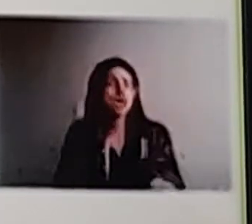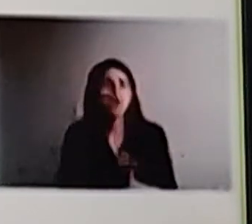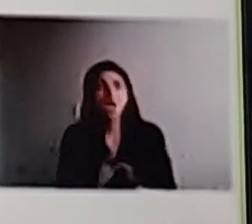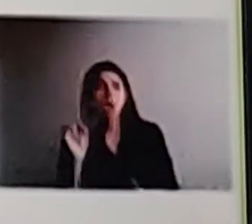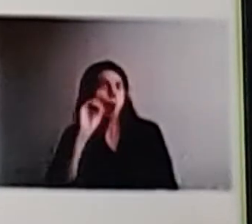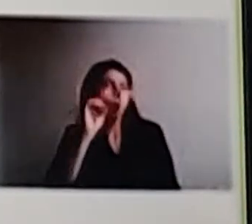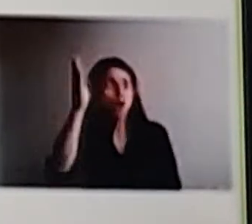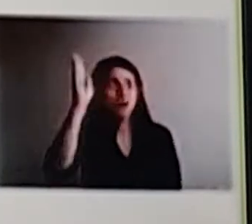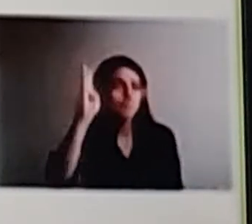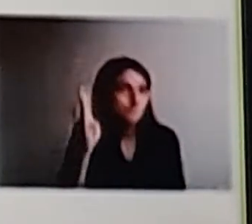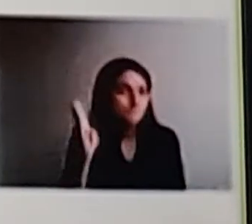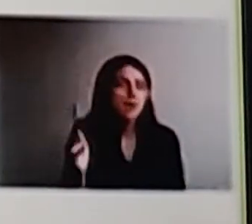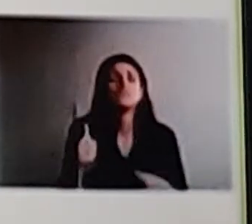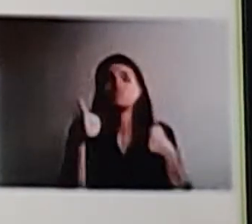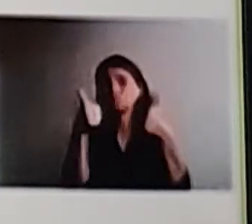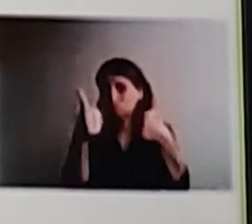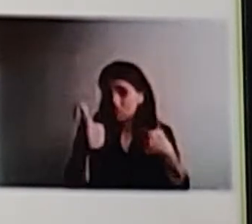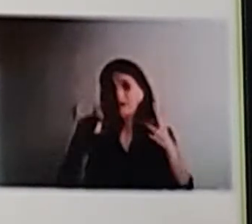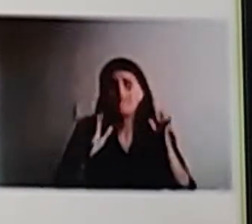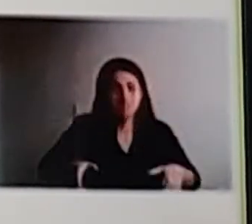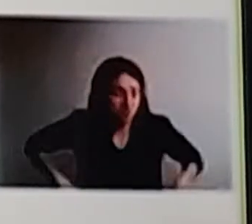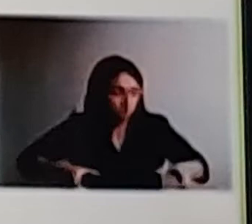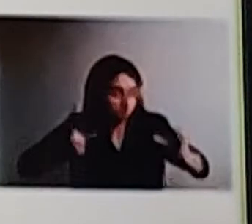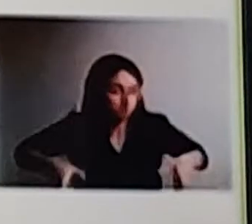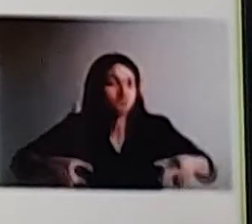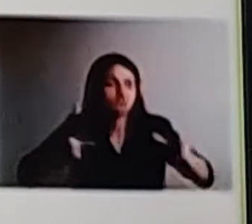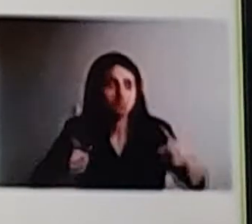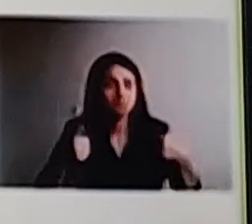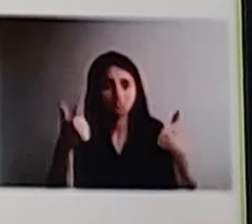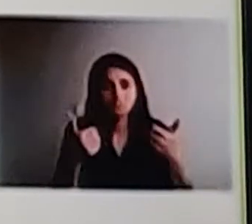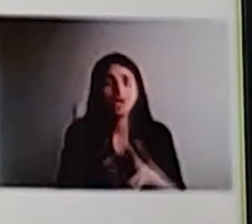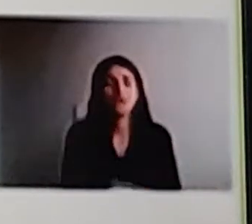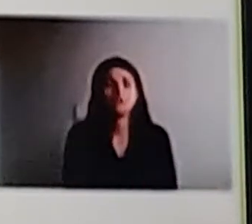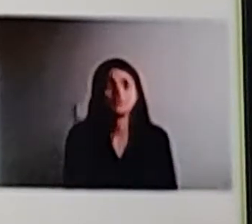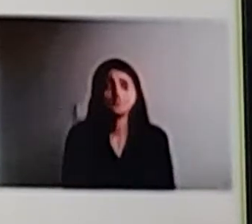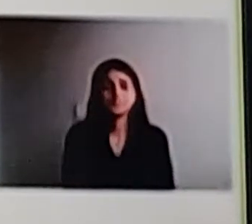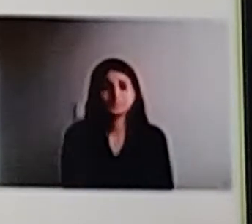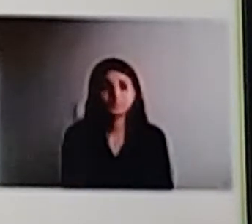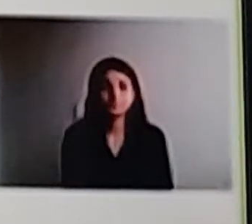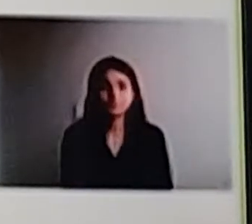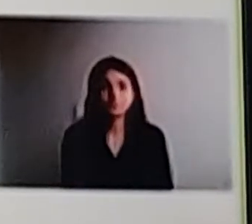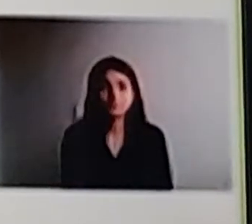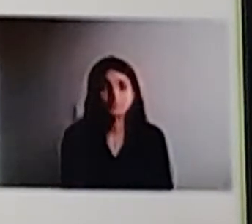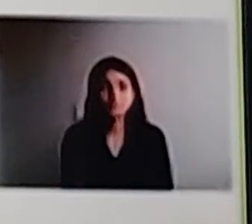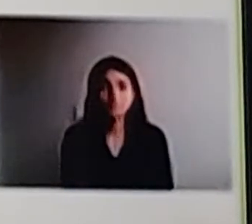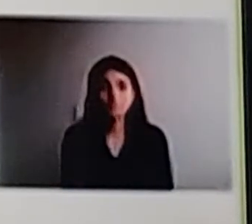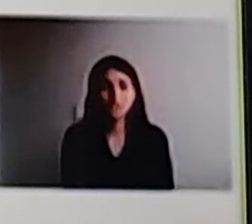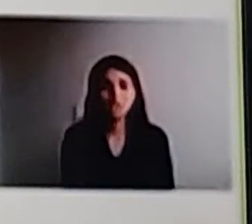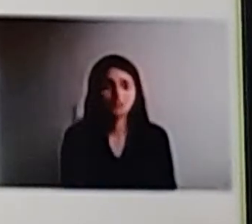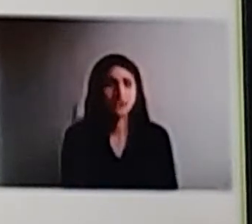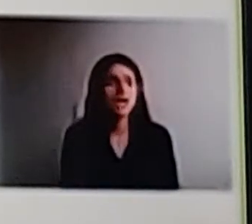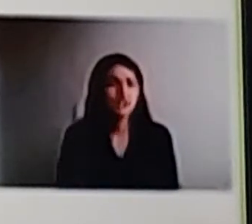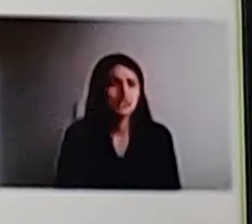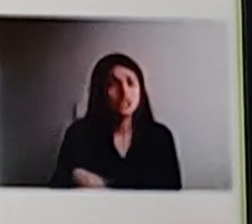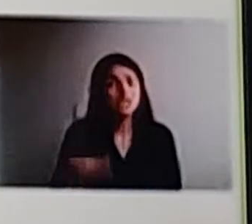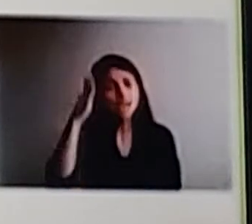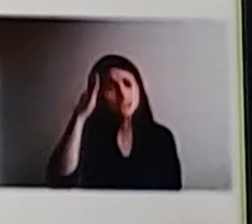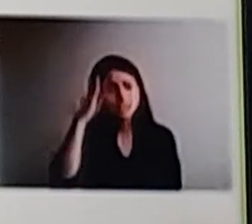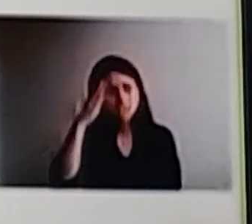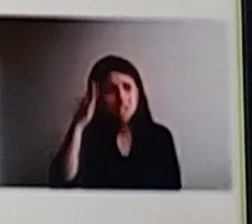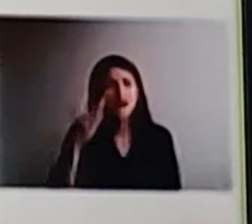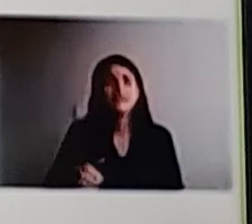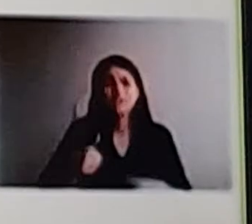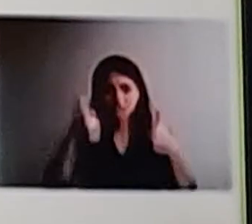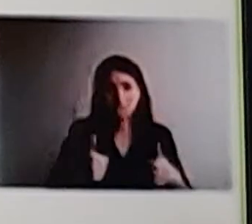person. So like here in United Arab Emirates, we put a lot of stickers. Now they are putting